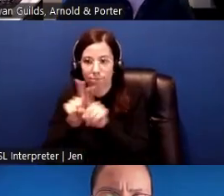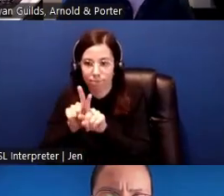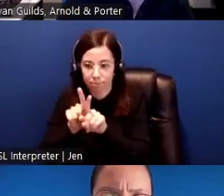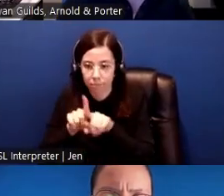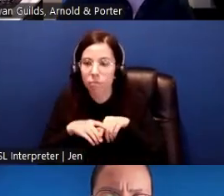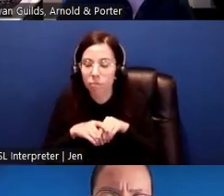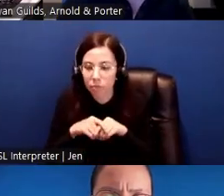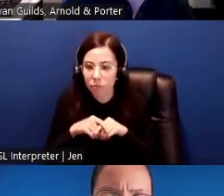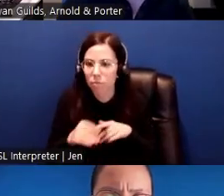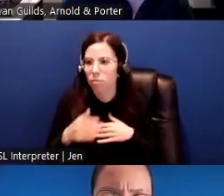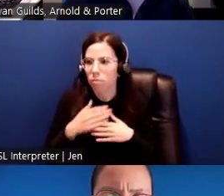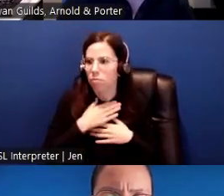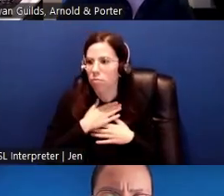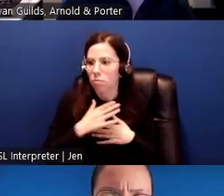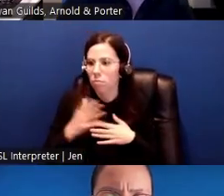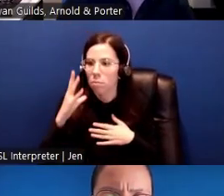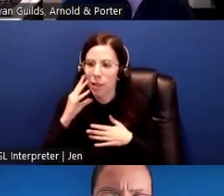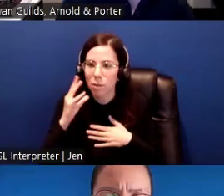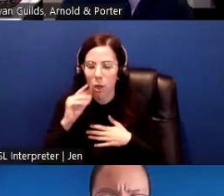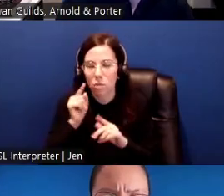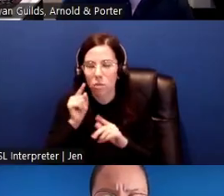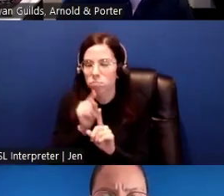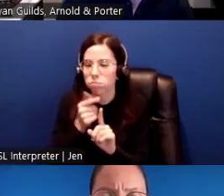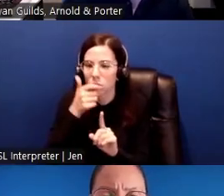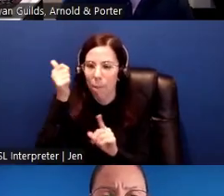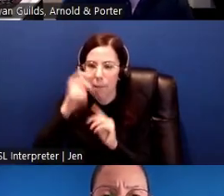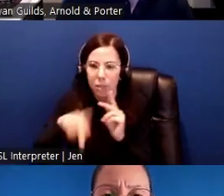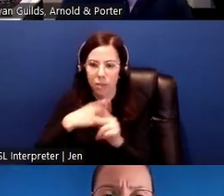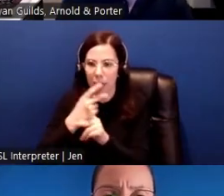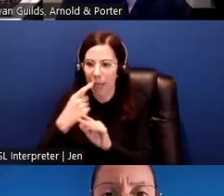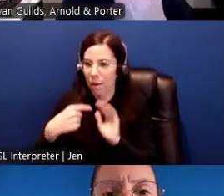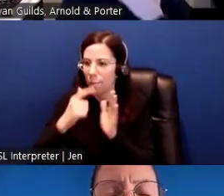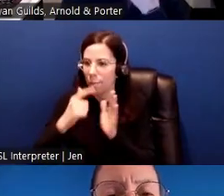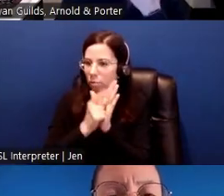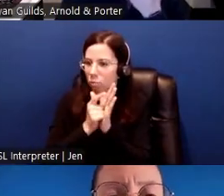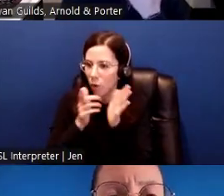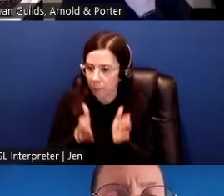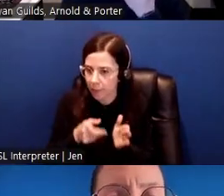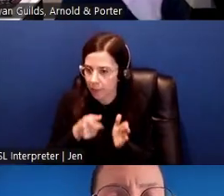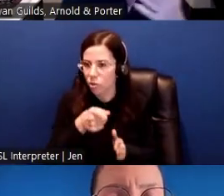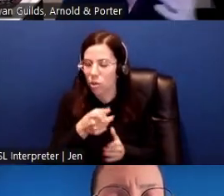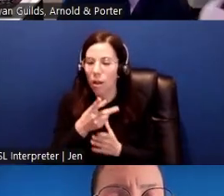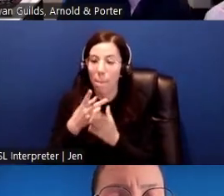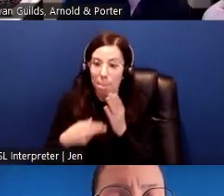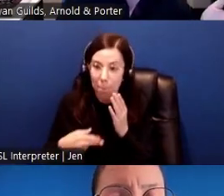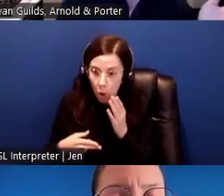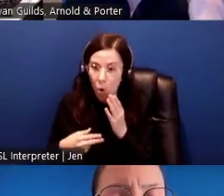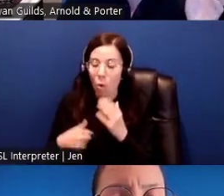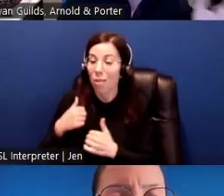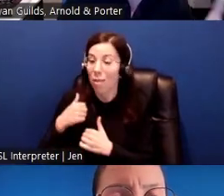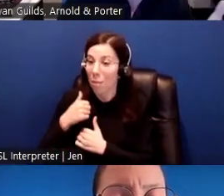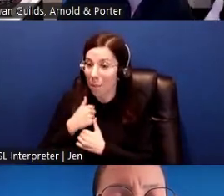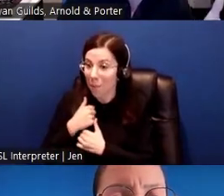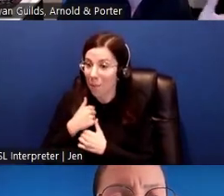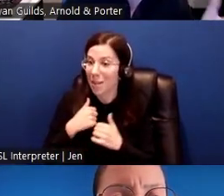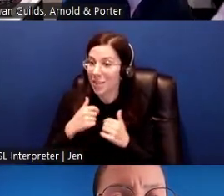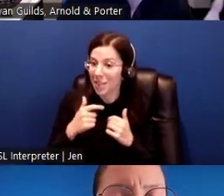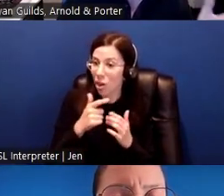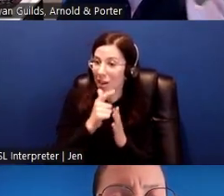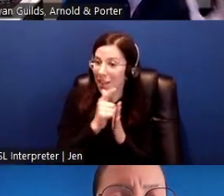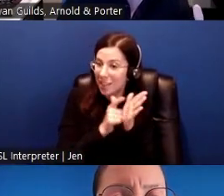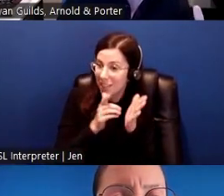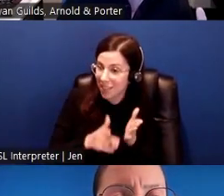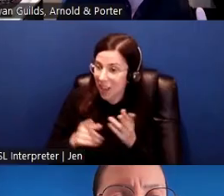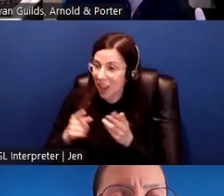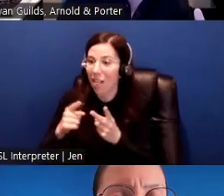my experience, the best type of representation is one in which both a military detailed and a civilian lawyer